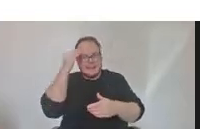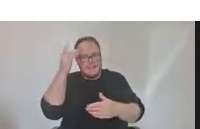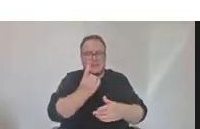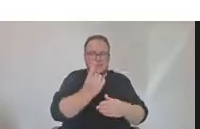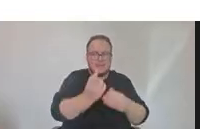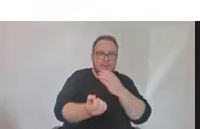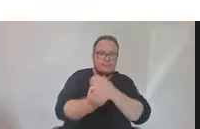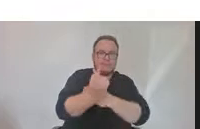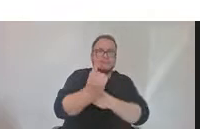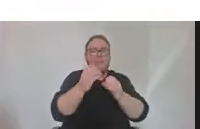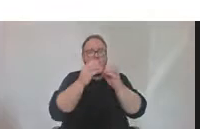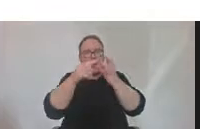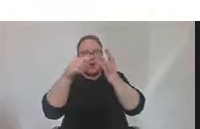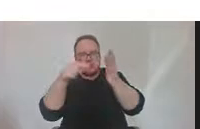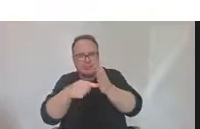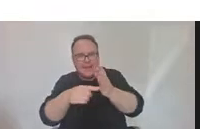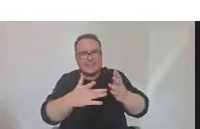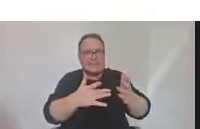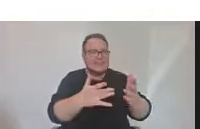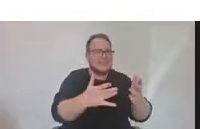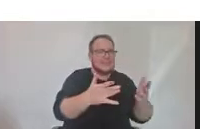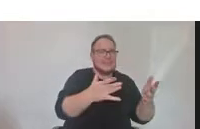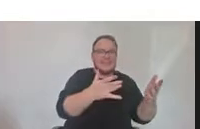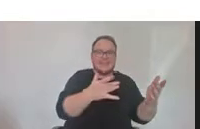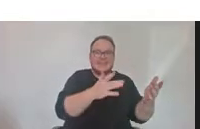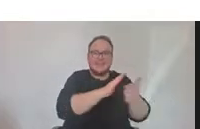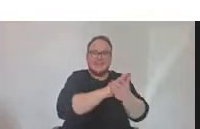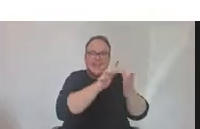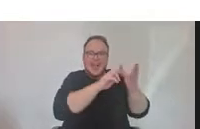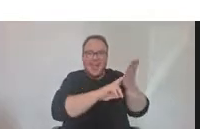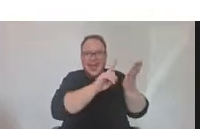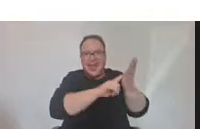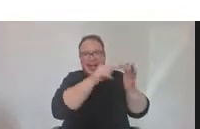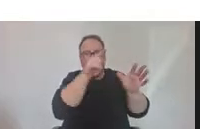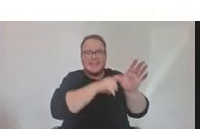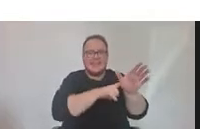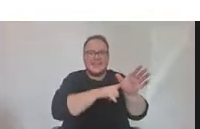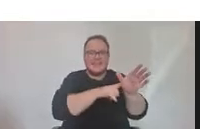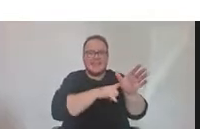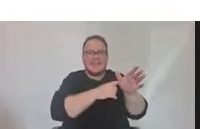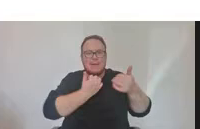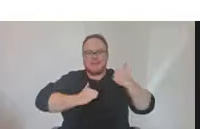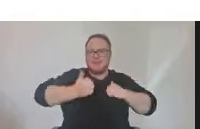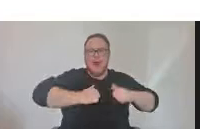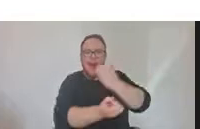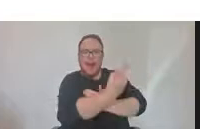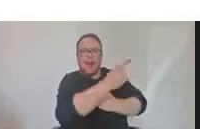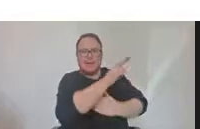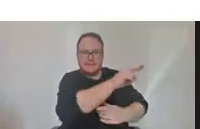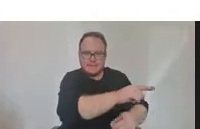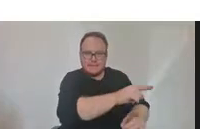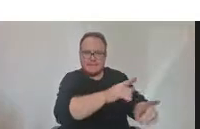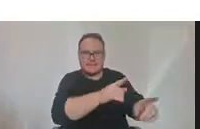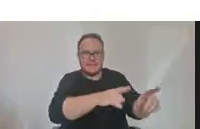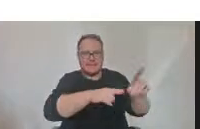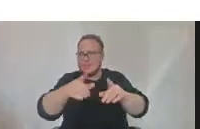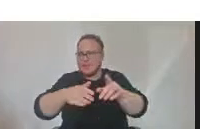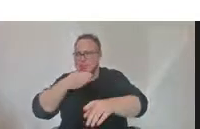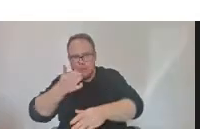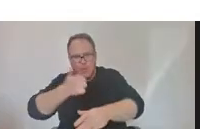local universities and schools, fruit farms, migrant workers, asylum seekers. So all going through that identify, target, deploy